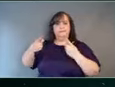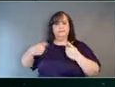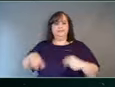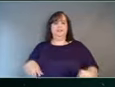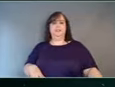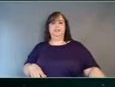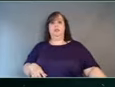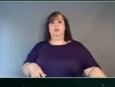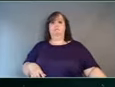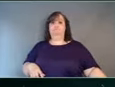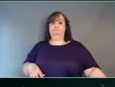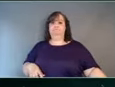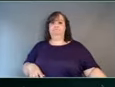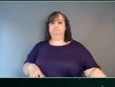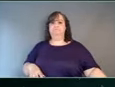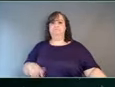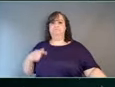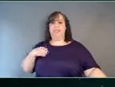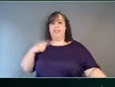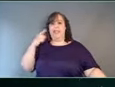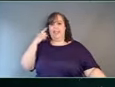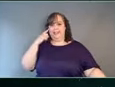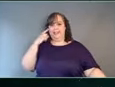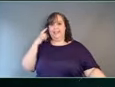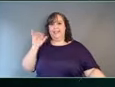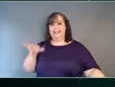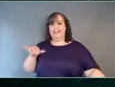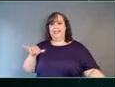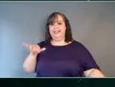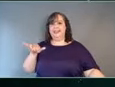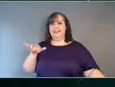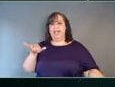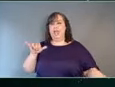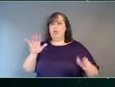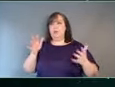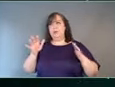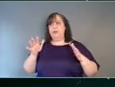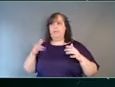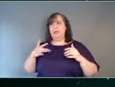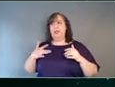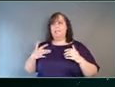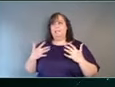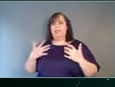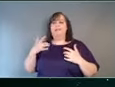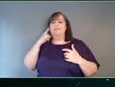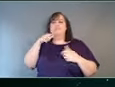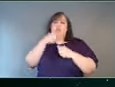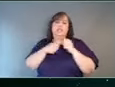I think that is a subjective question, and so Tarek would probably give a different answer